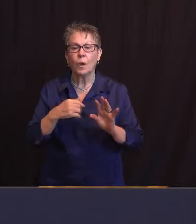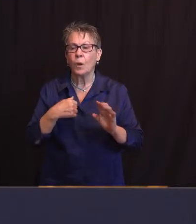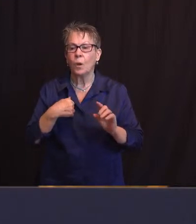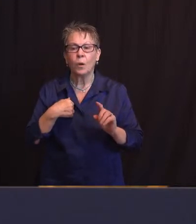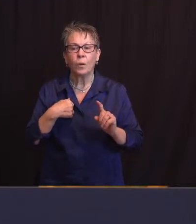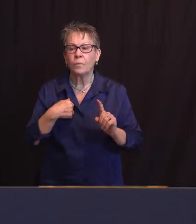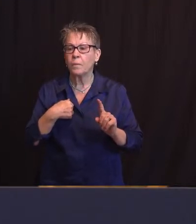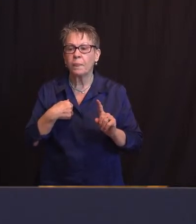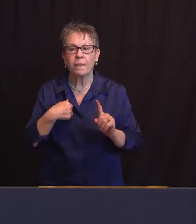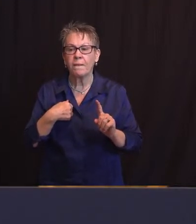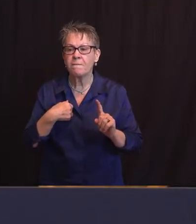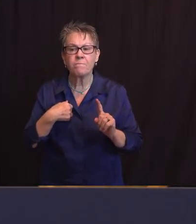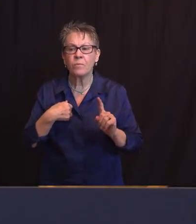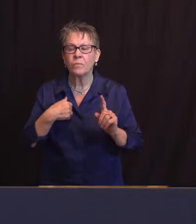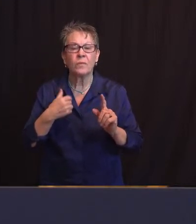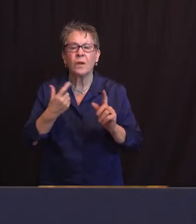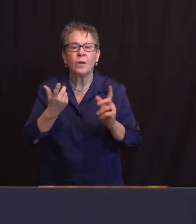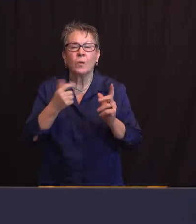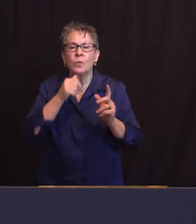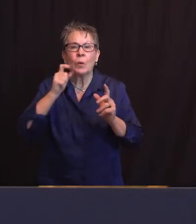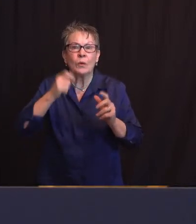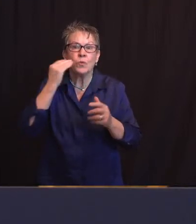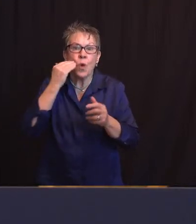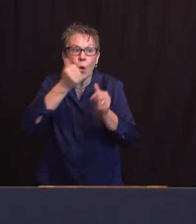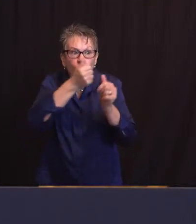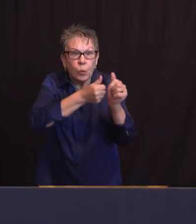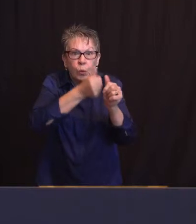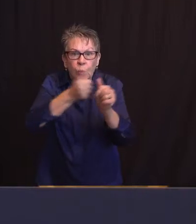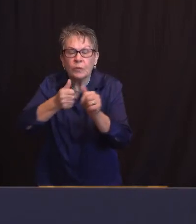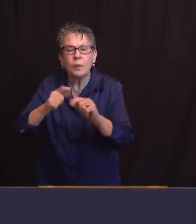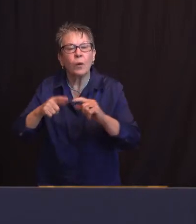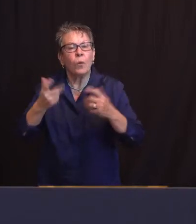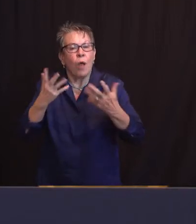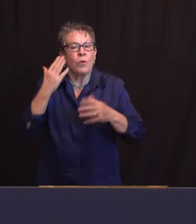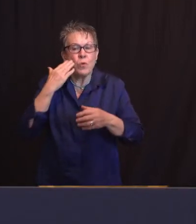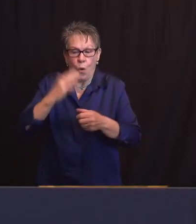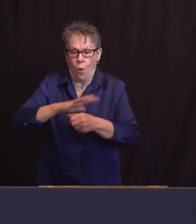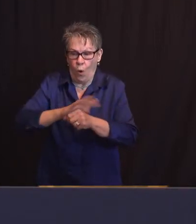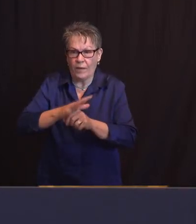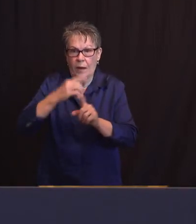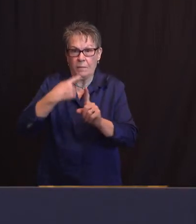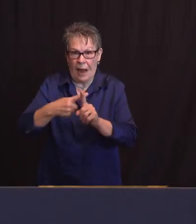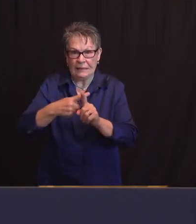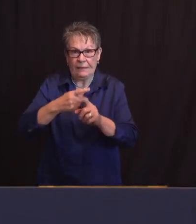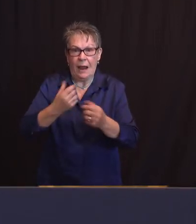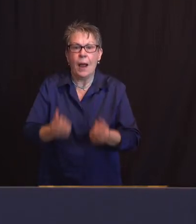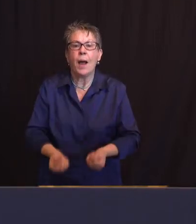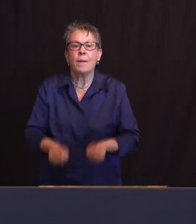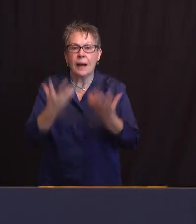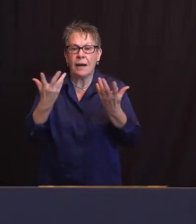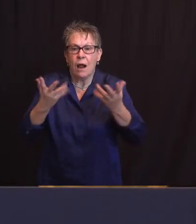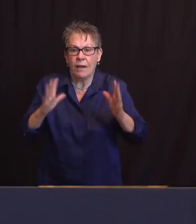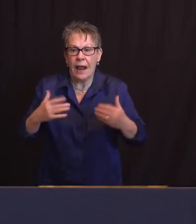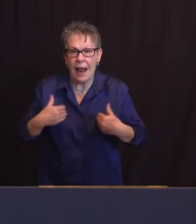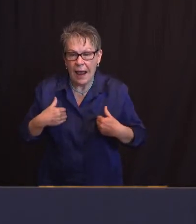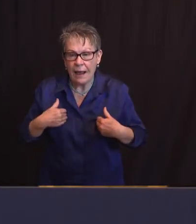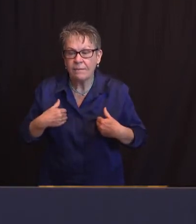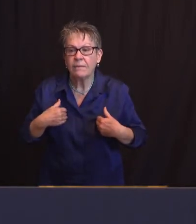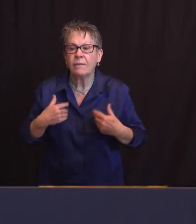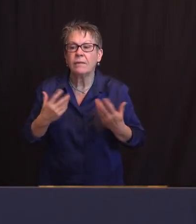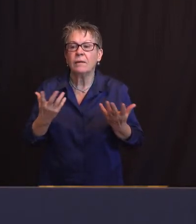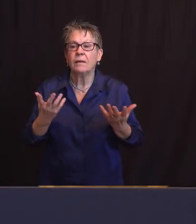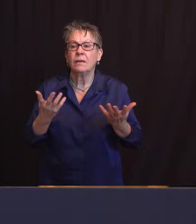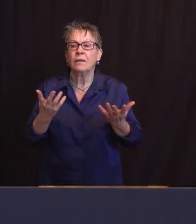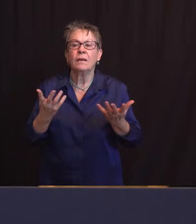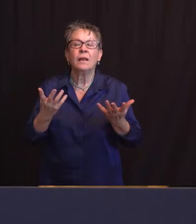is, what our hospitalizations look like. We are just assuming, as a public health matter, that these variants are all in the state. They're